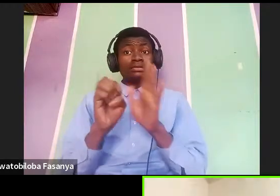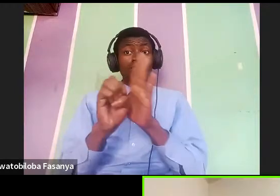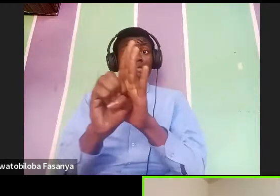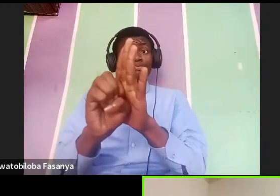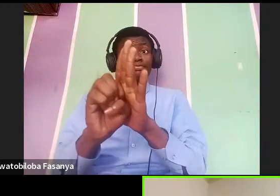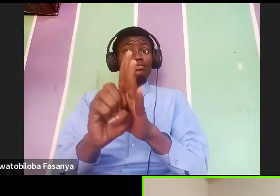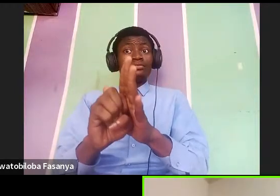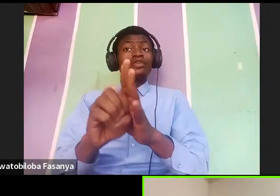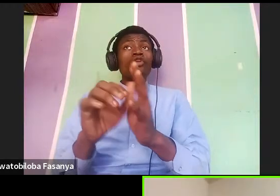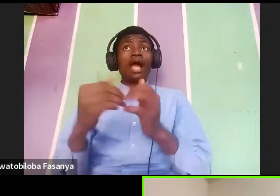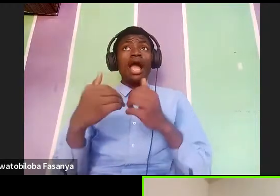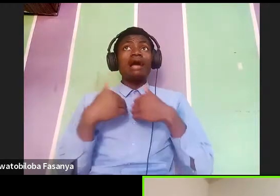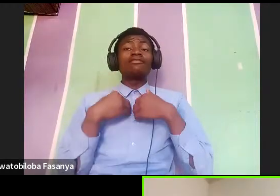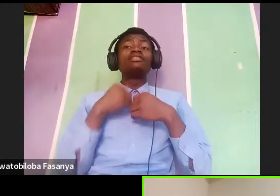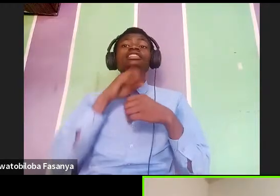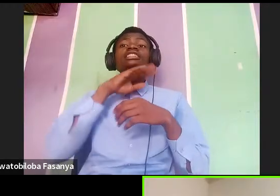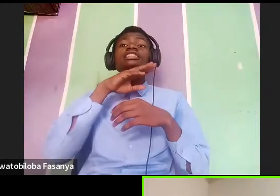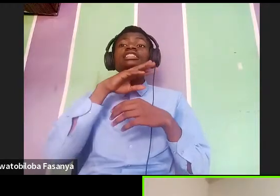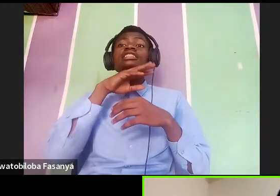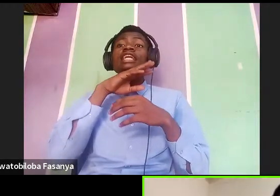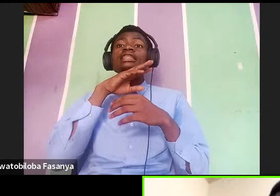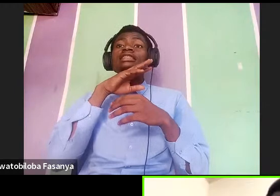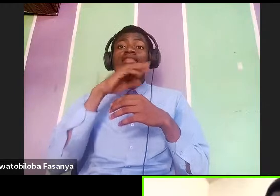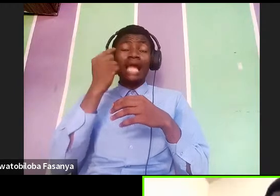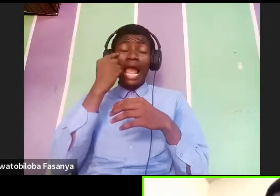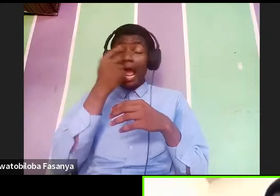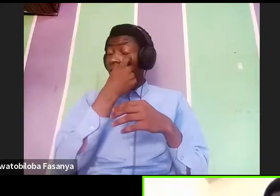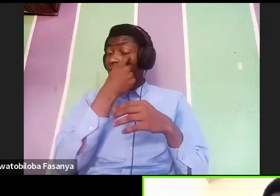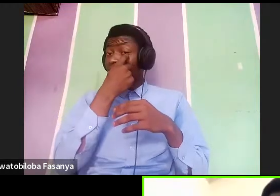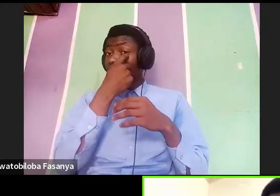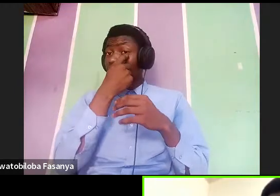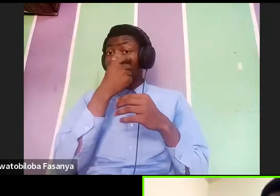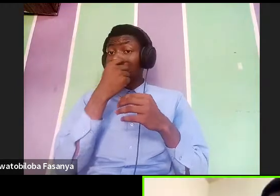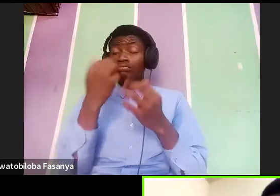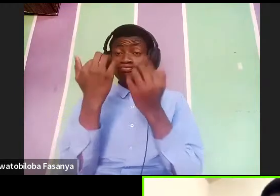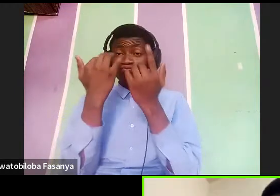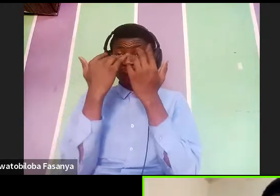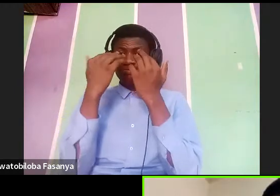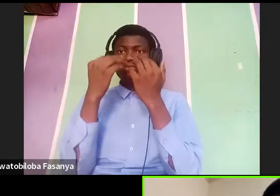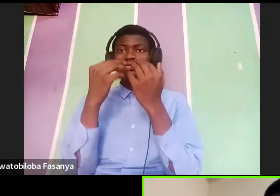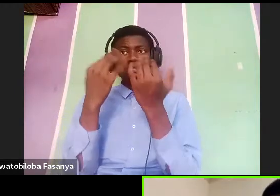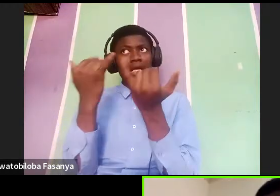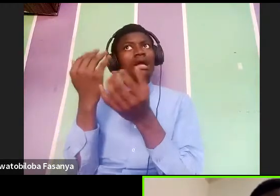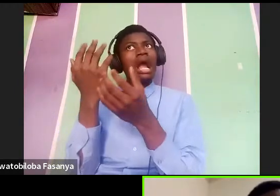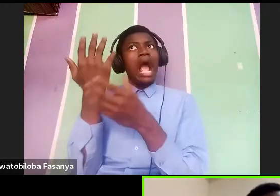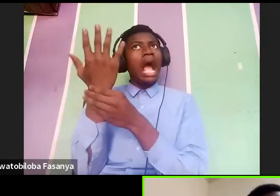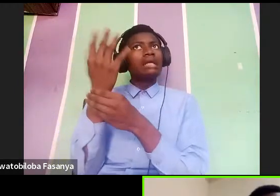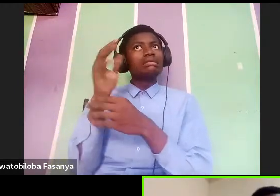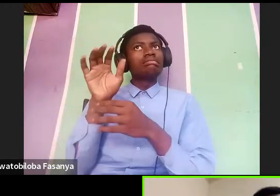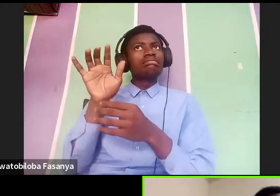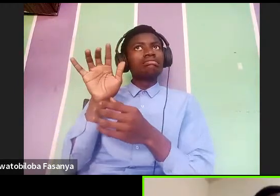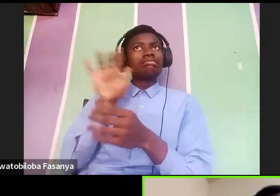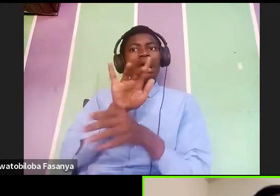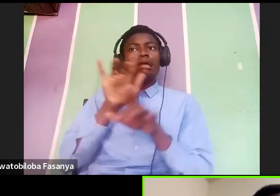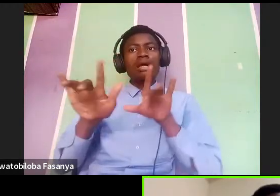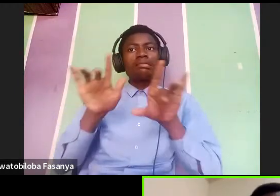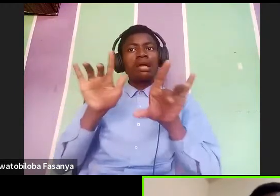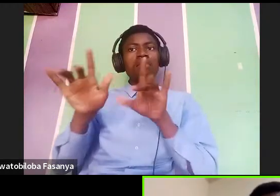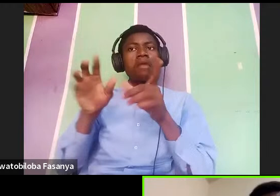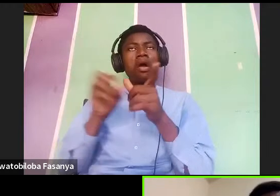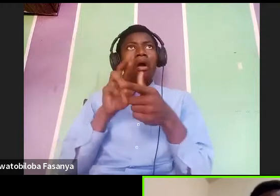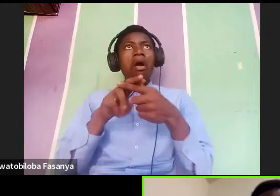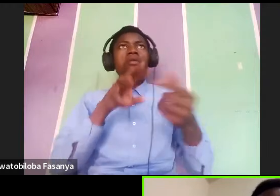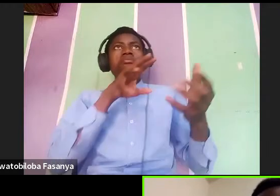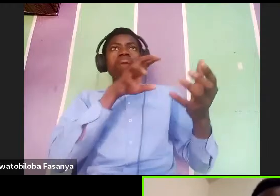start rubbing the eyes. So a good number of times, it may not be the foreign body causing problems in the